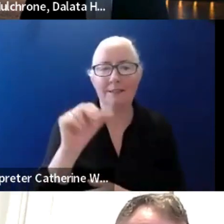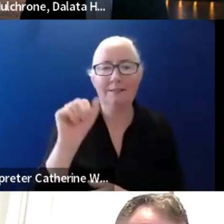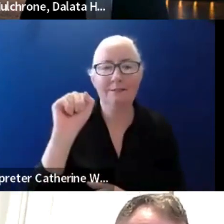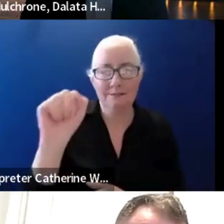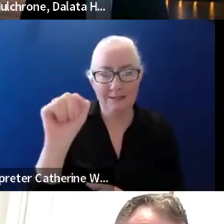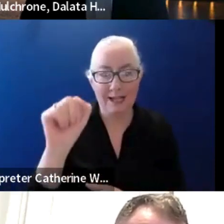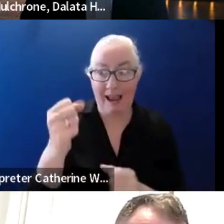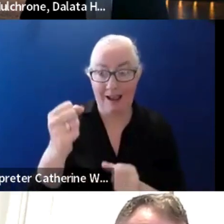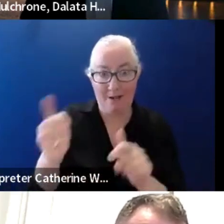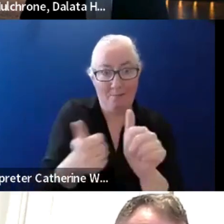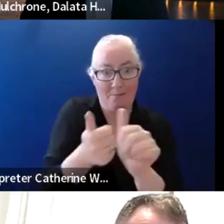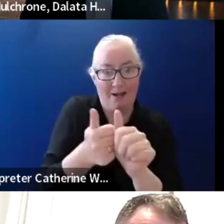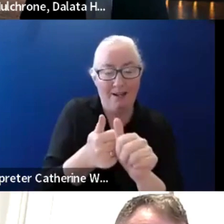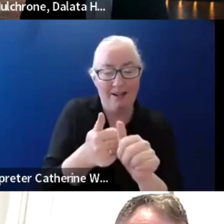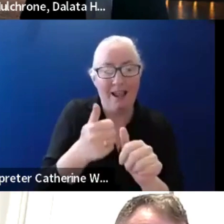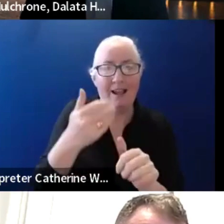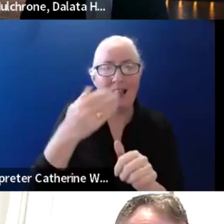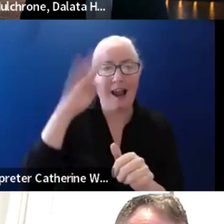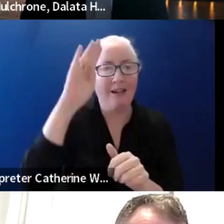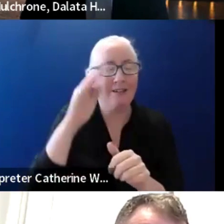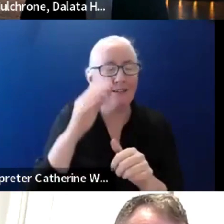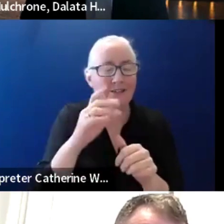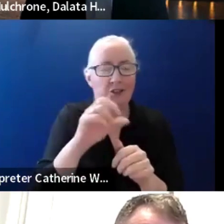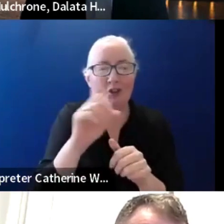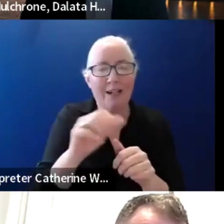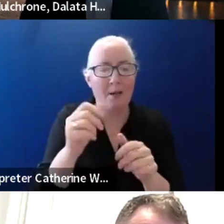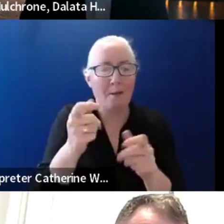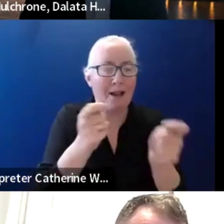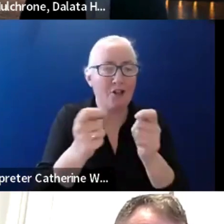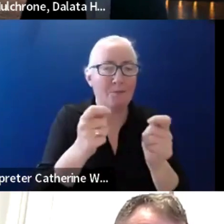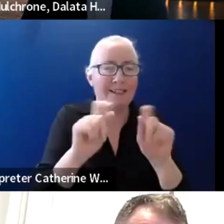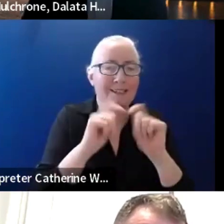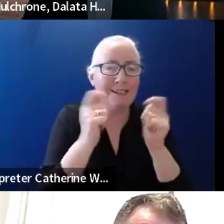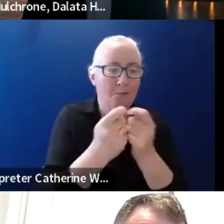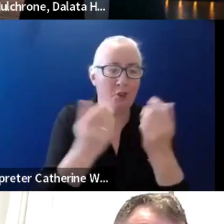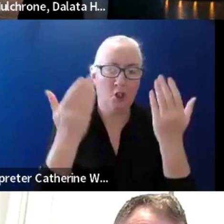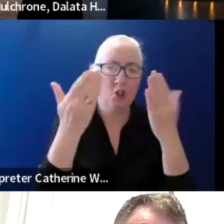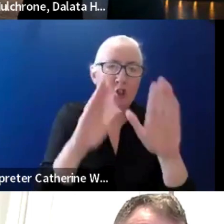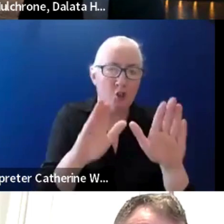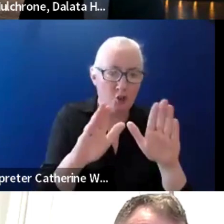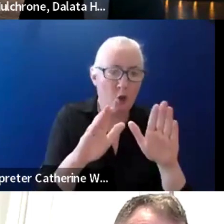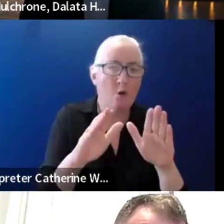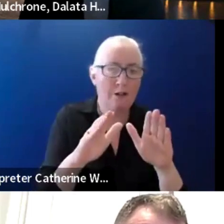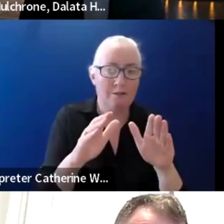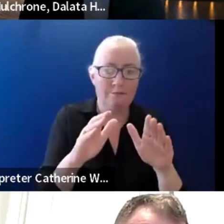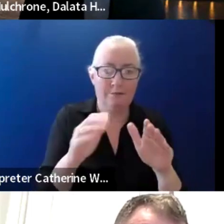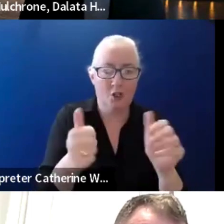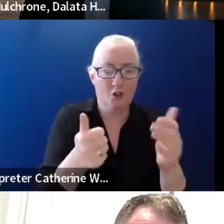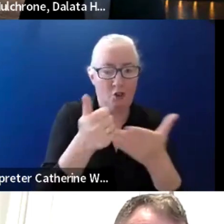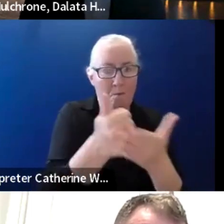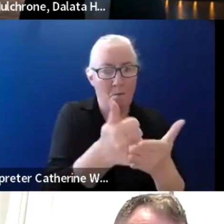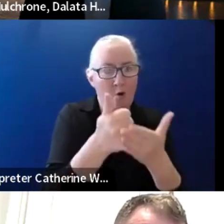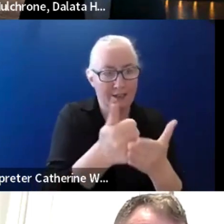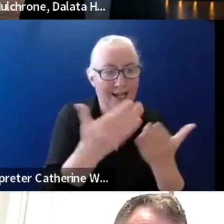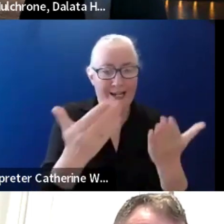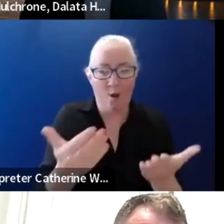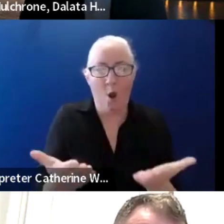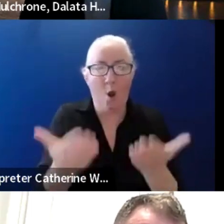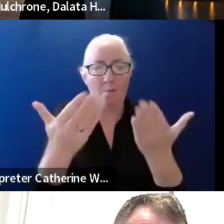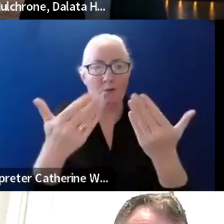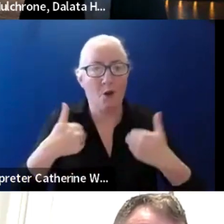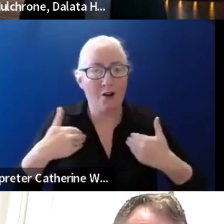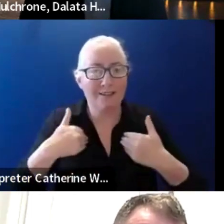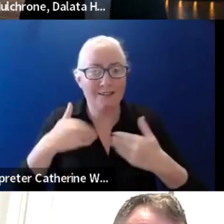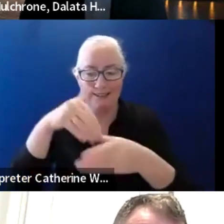of the Zurich Ireland management team, have demonstrated the support our leaders have for the initiative. And now it's up to us within the